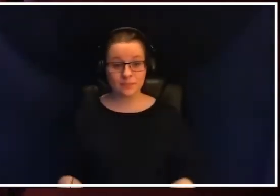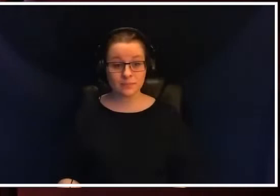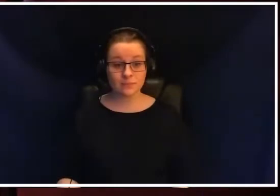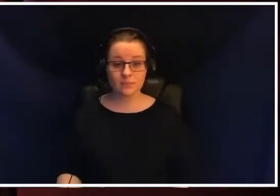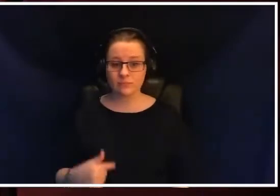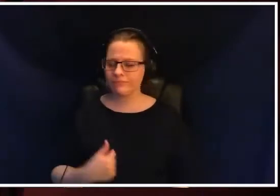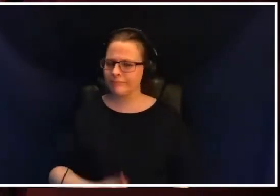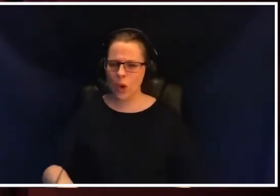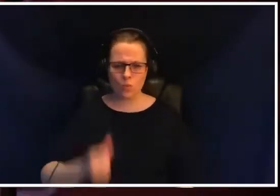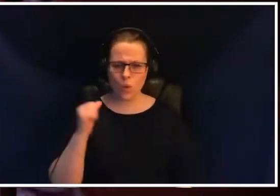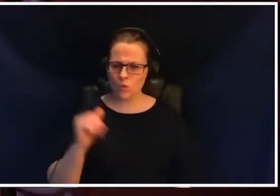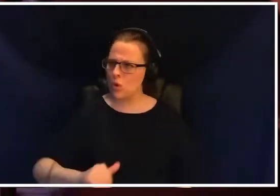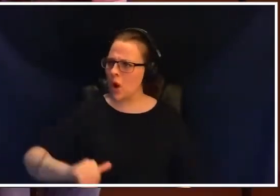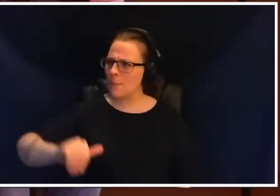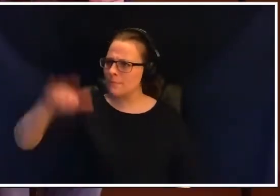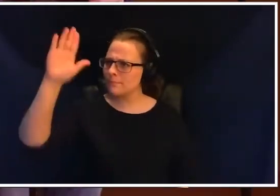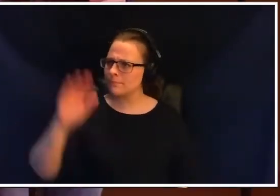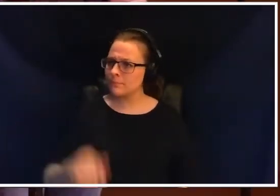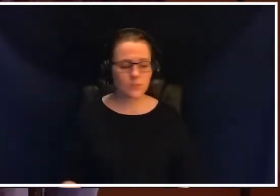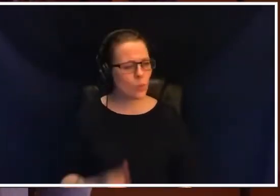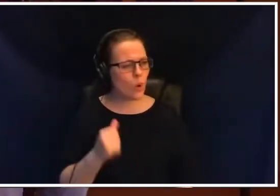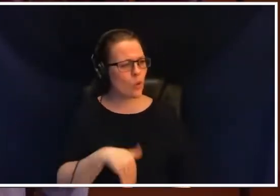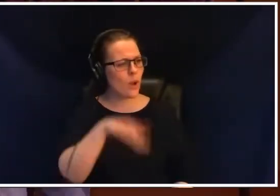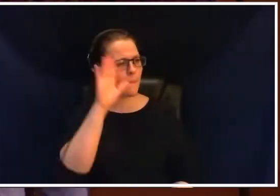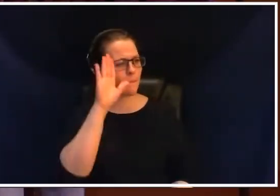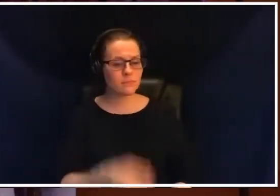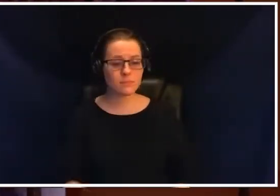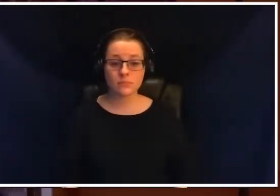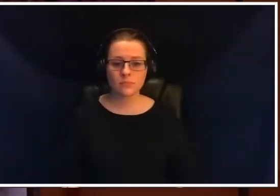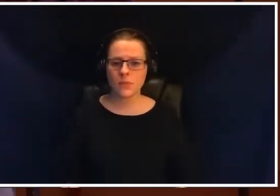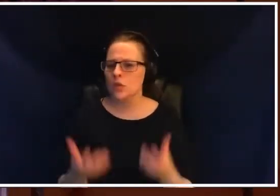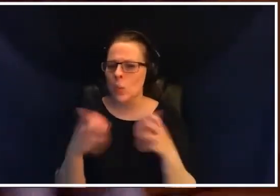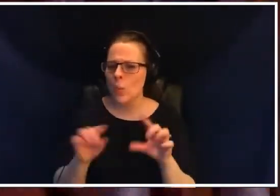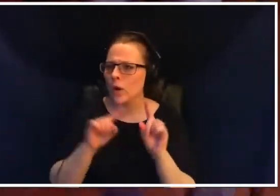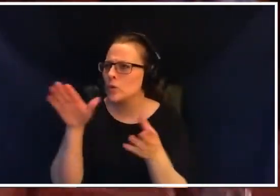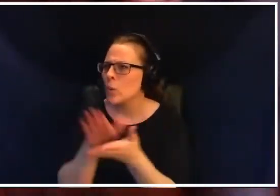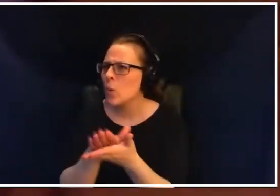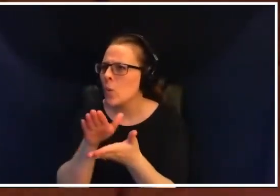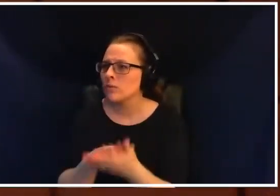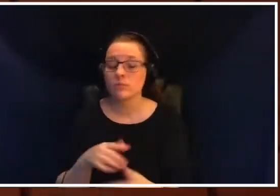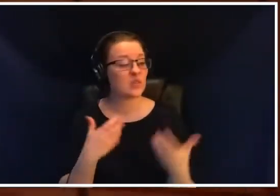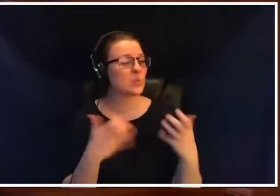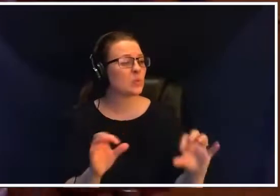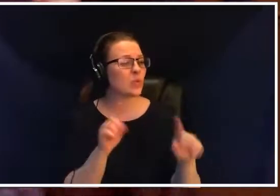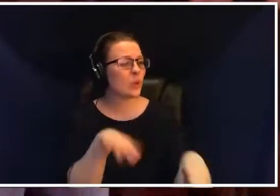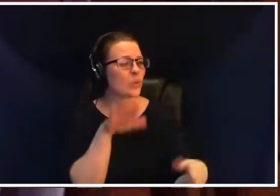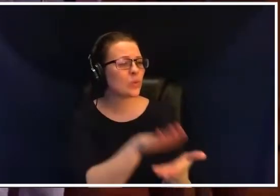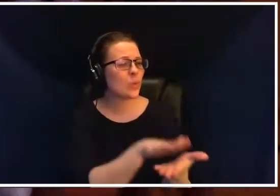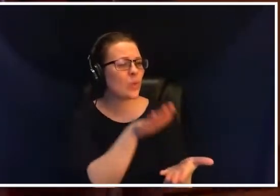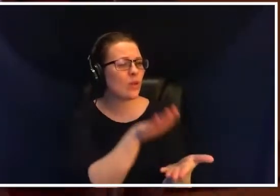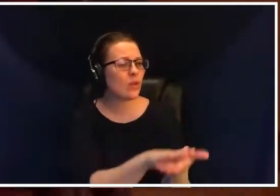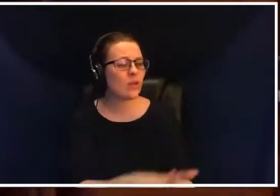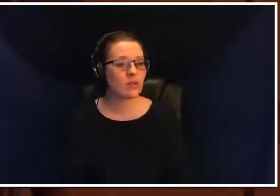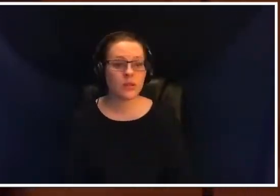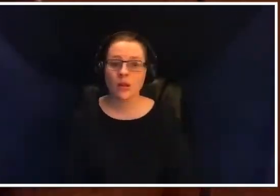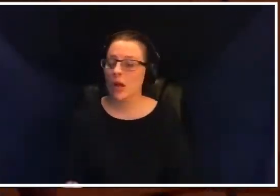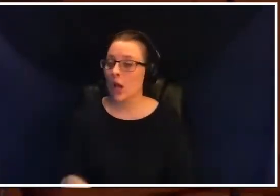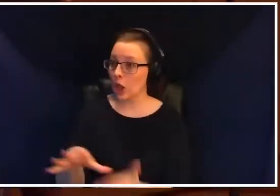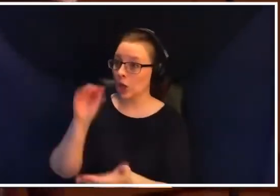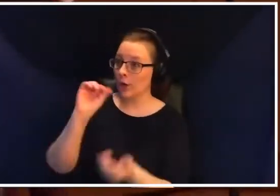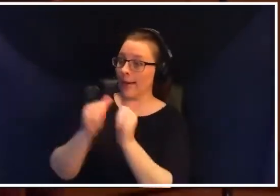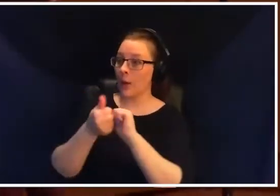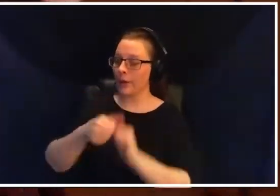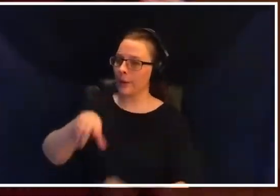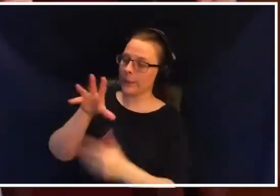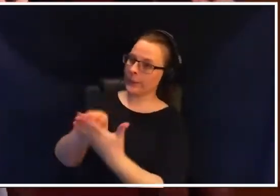I won't grow up. I won't grow up. I don't want to go to school. I don't want to go to school. Just to learn to be a